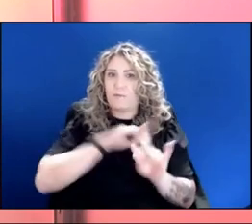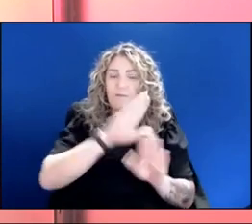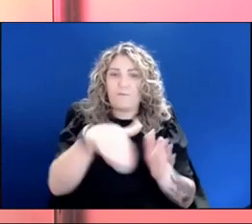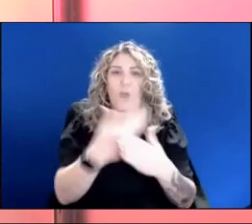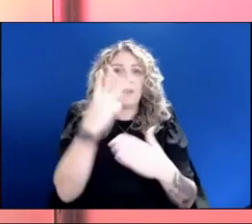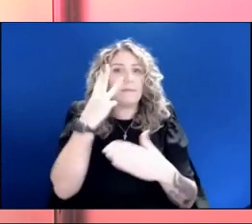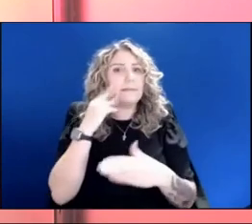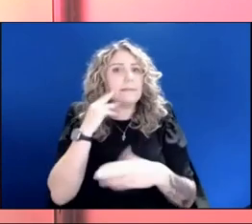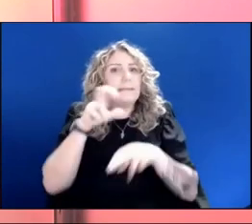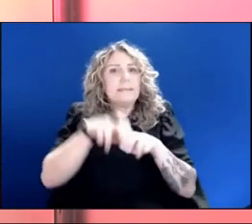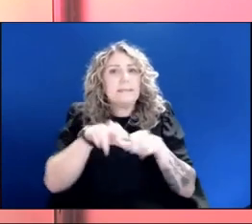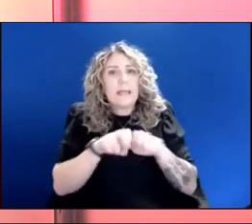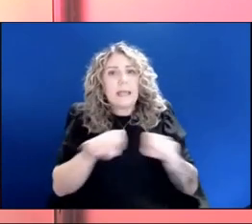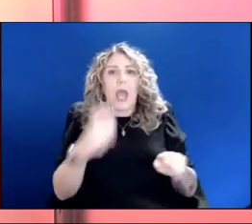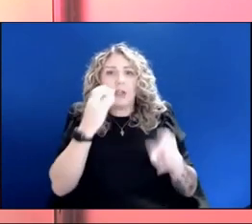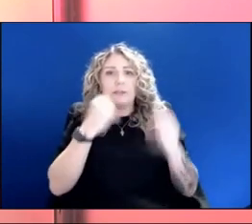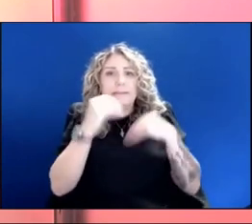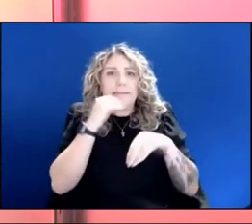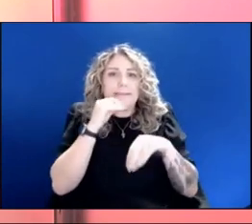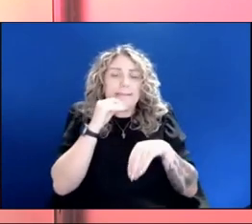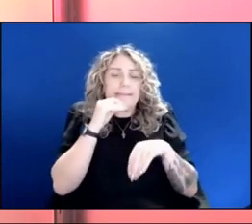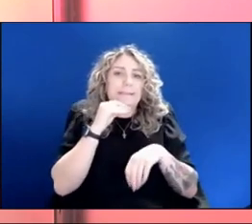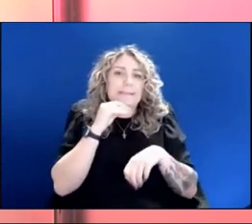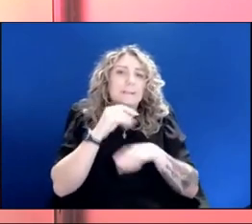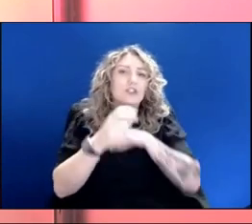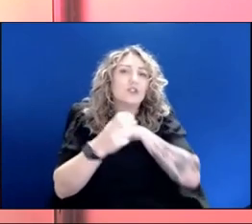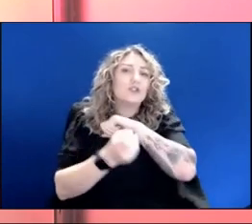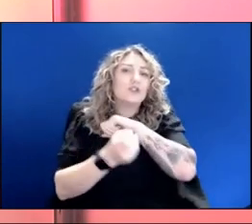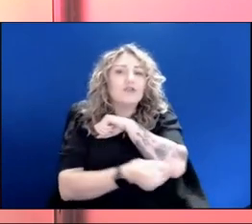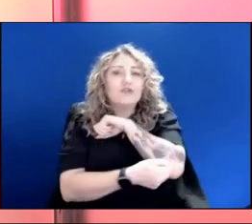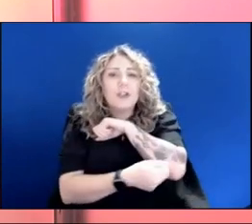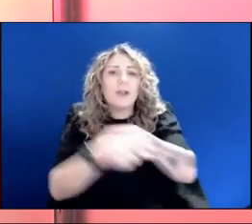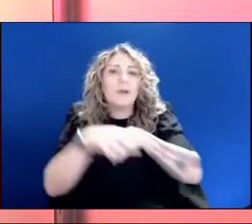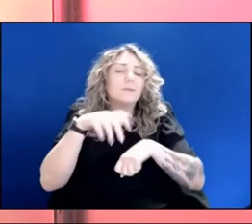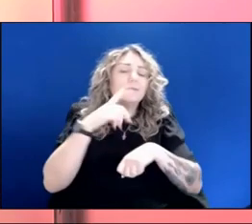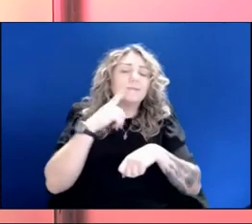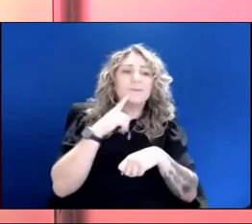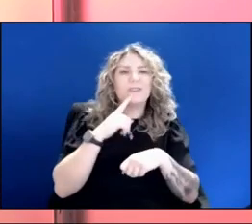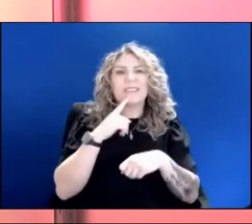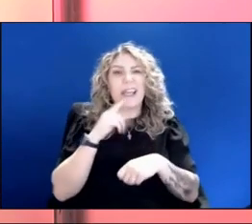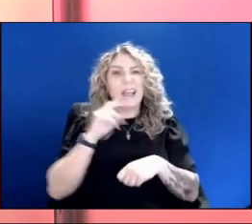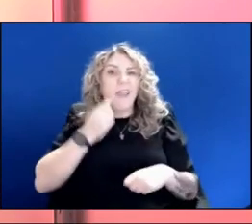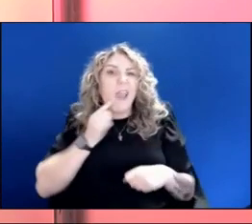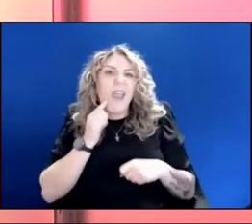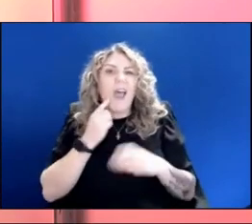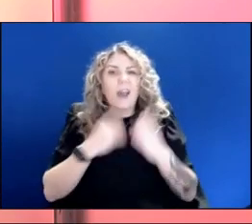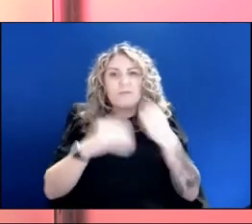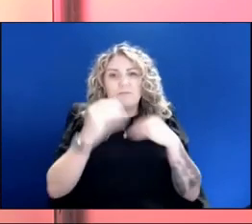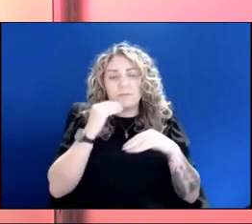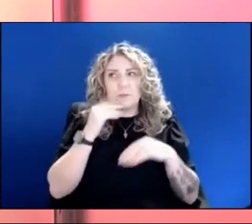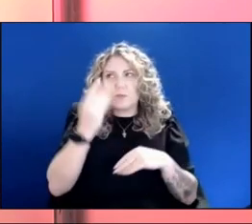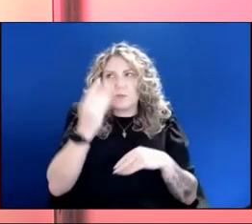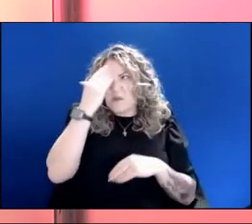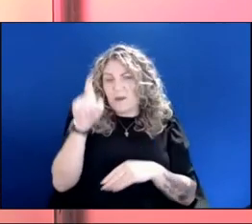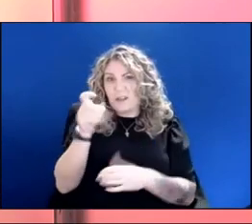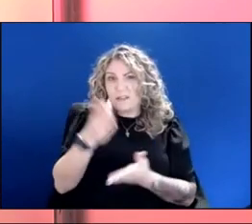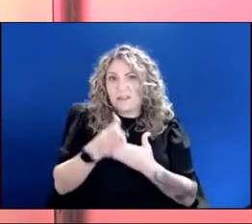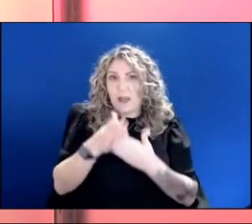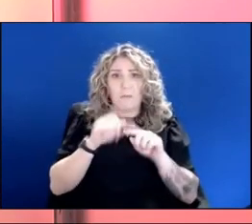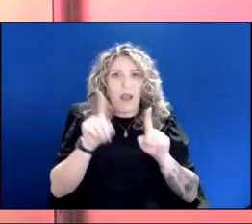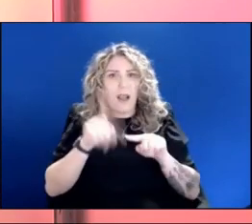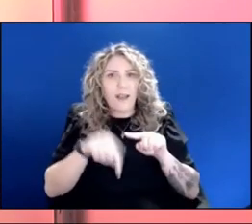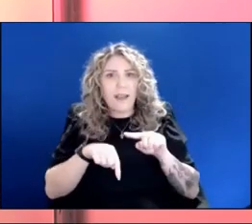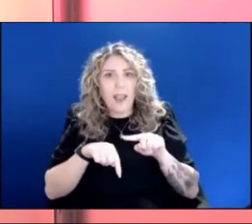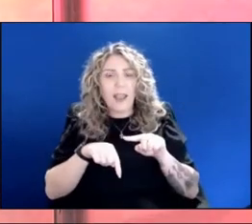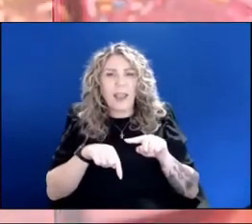those chips or donut holes or cookies or gummy worms. Pick your poison, right? You know you need to stop, but you just can't. And it's a hopeless